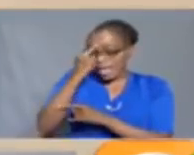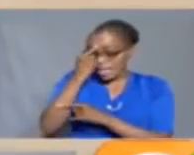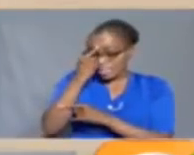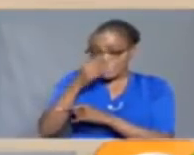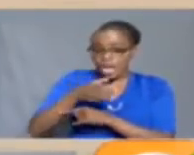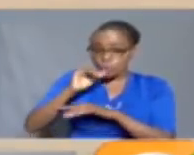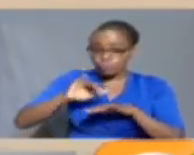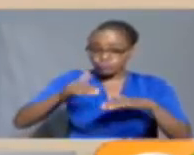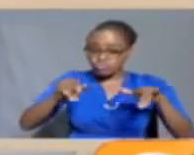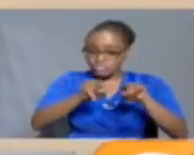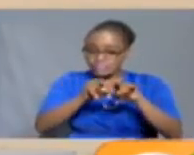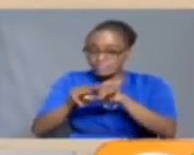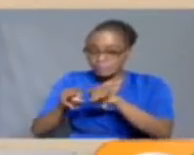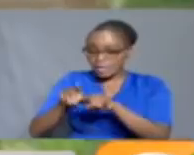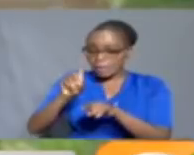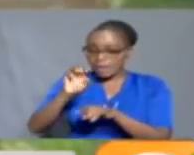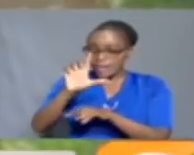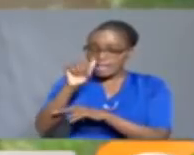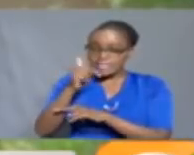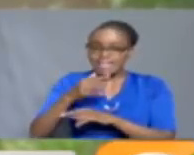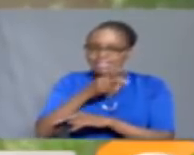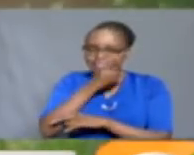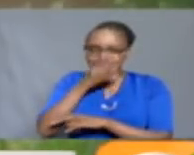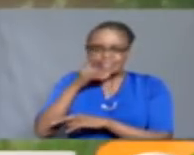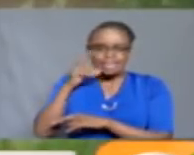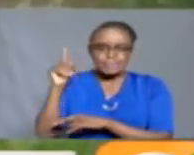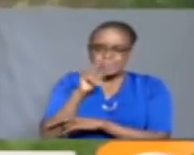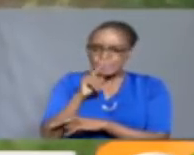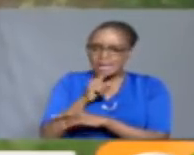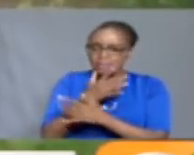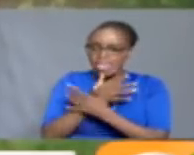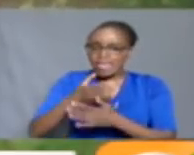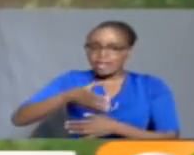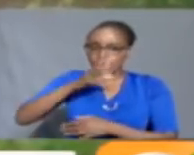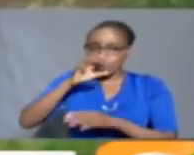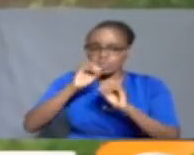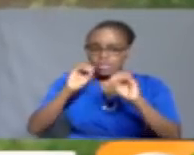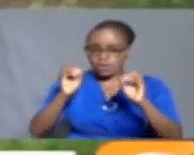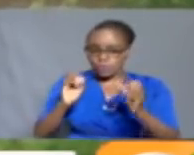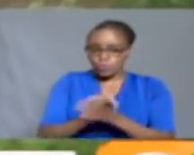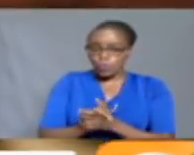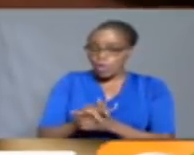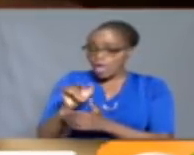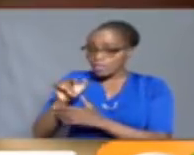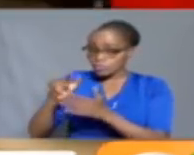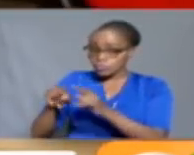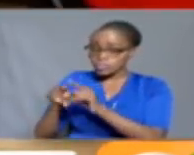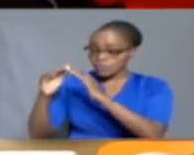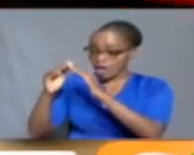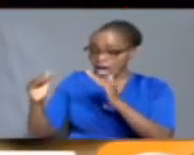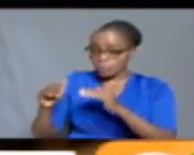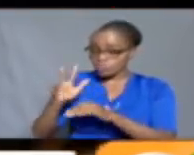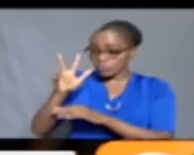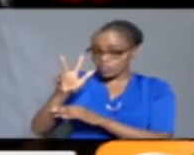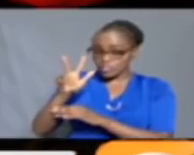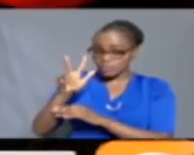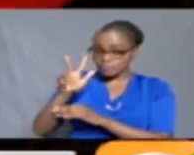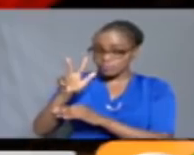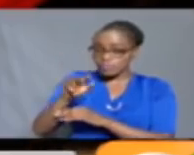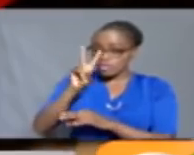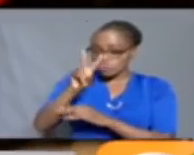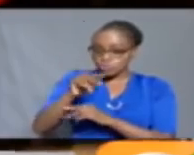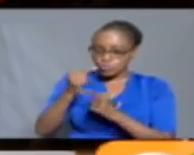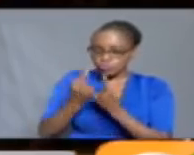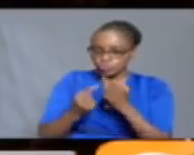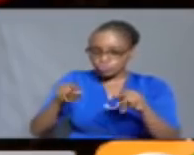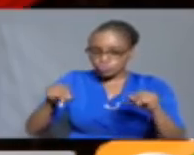The very same delta is now dry with no traces of water. This is a house of three, two